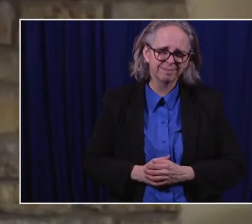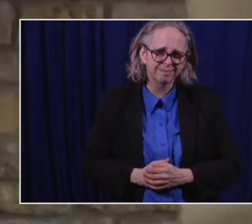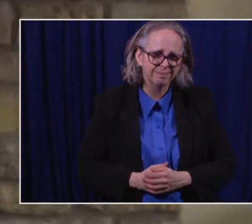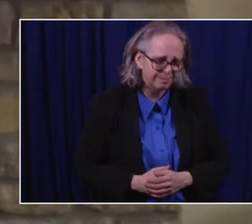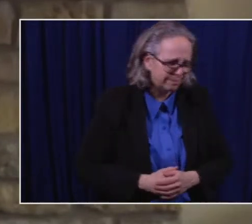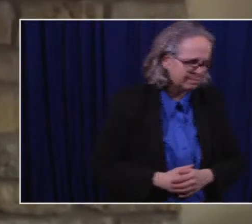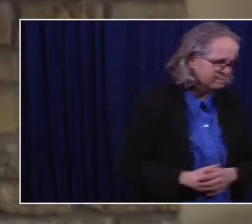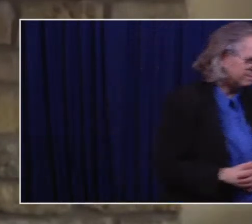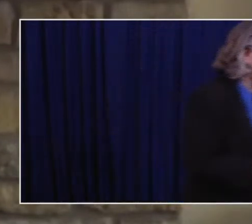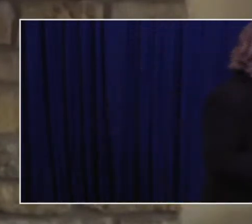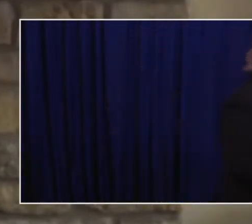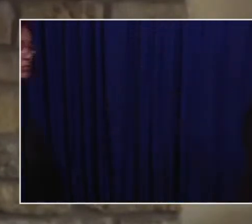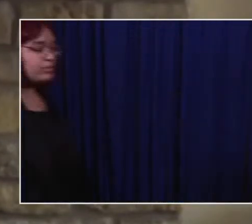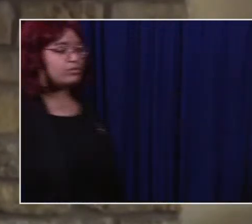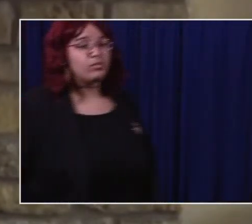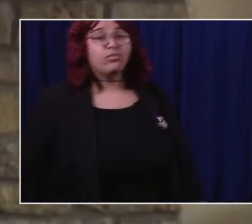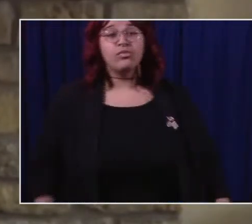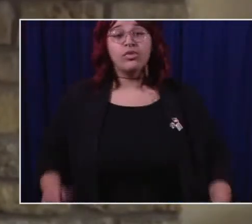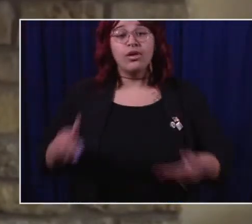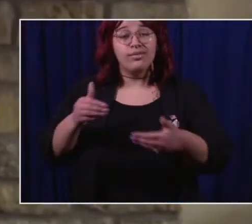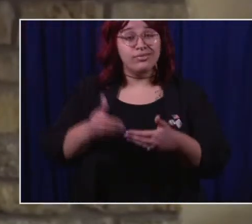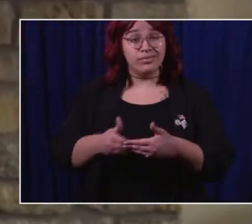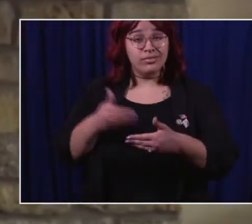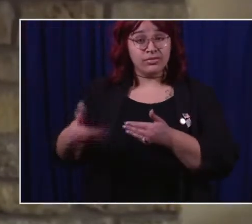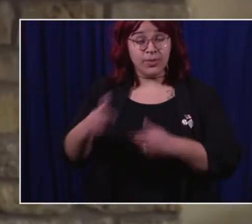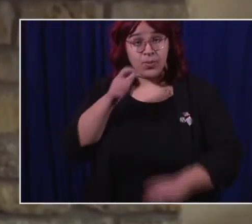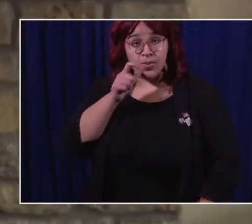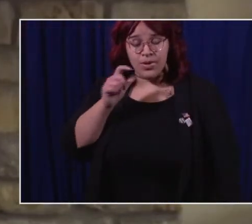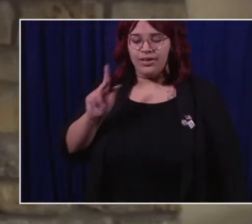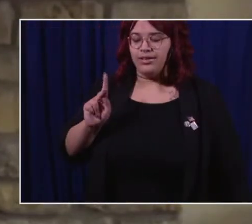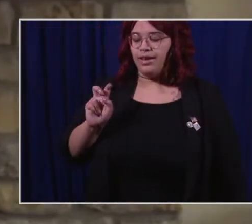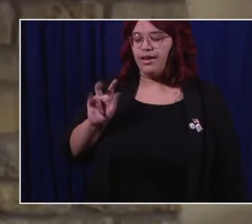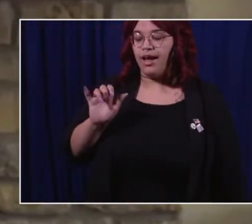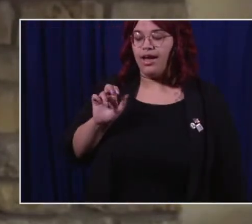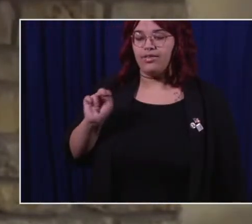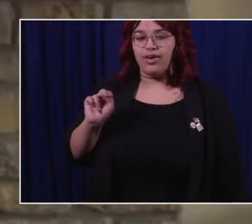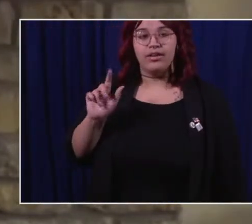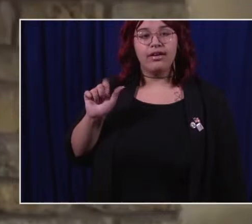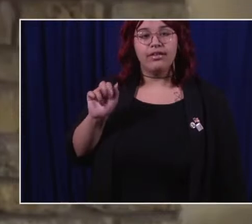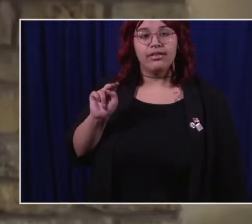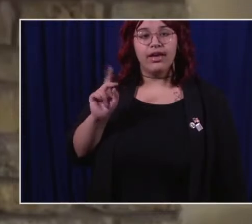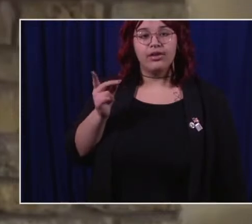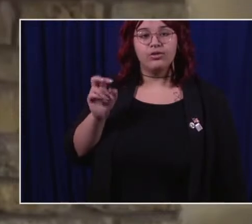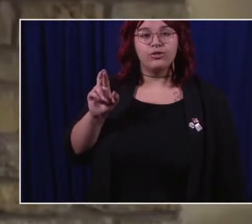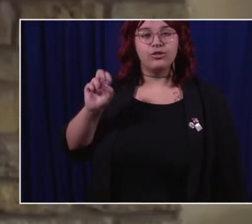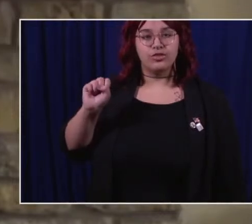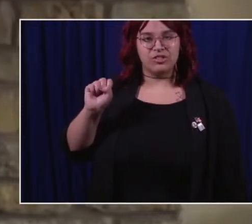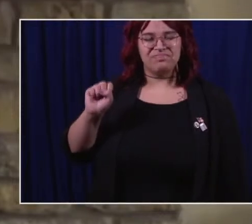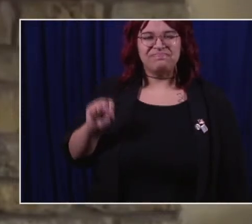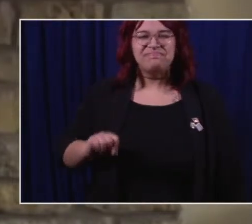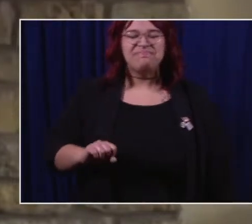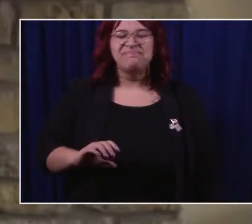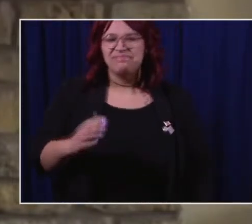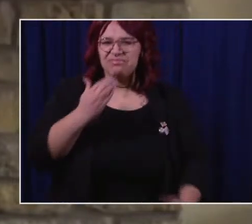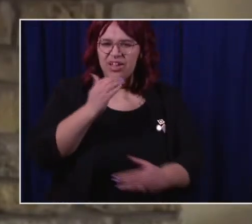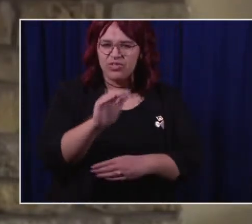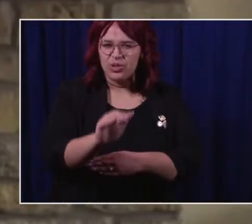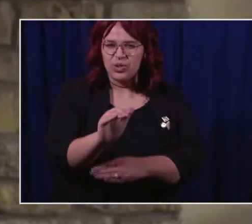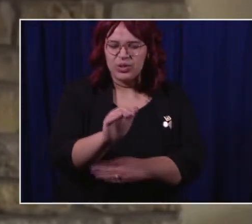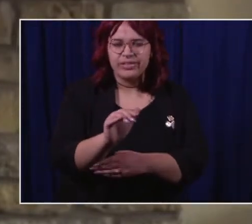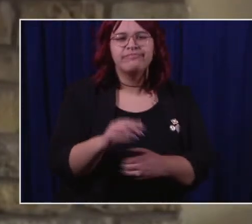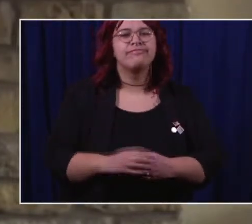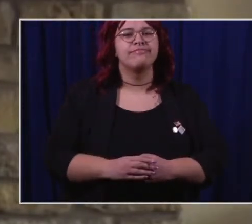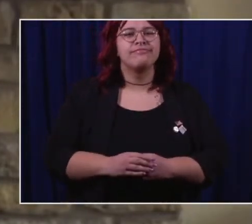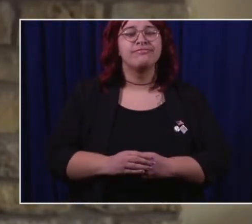Next question is from Kevin Landers at WBNS in Columbus. Good afternoon, Governor. Hey, Kevin. Are teachers who